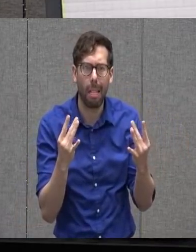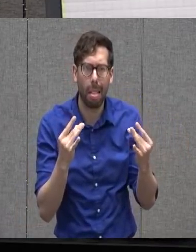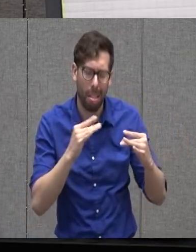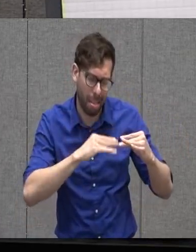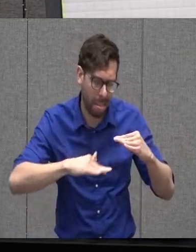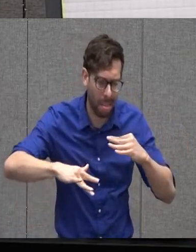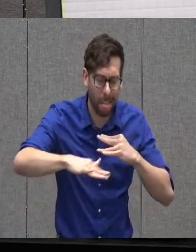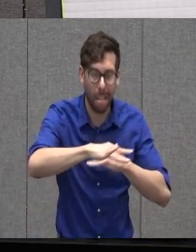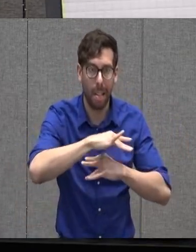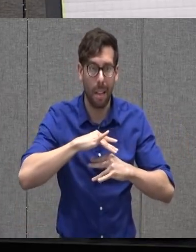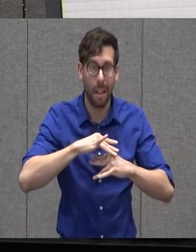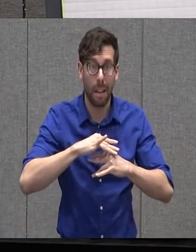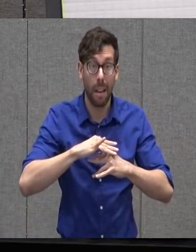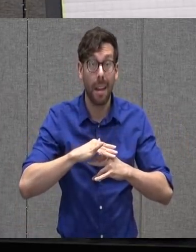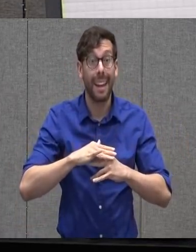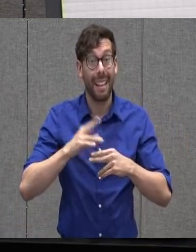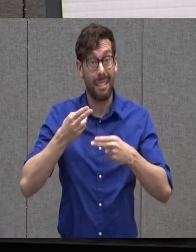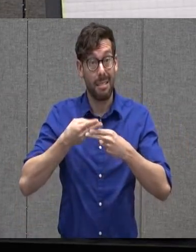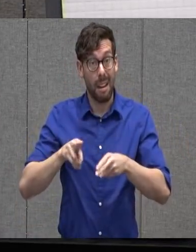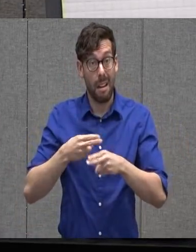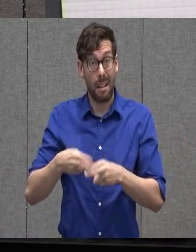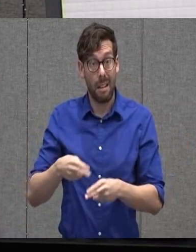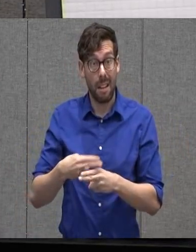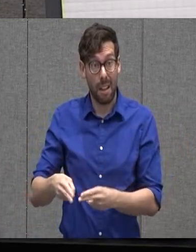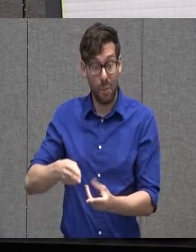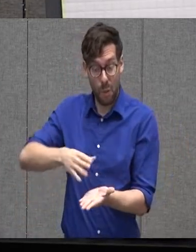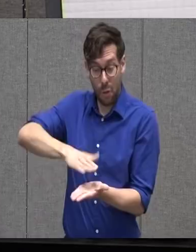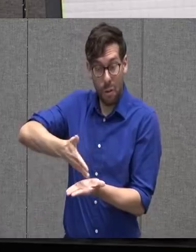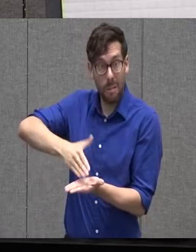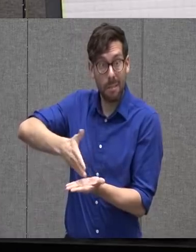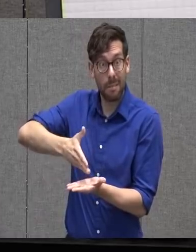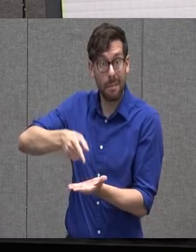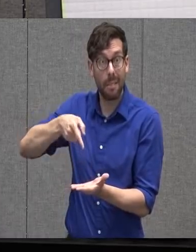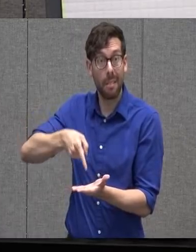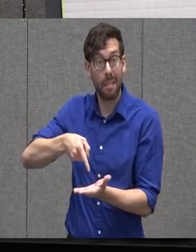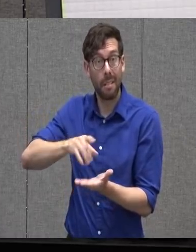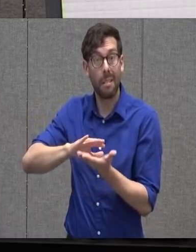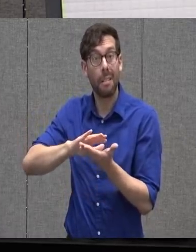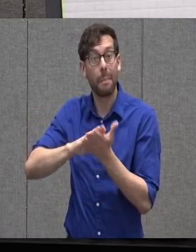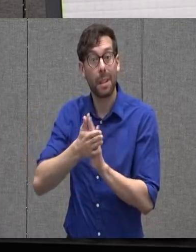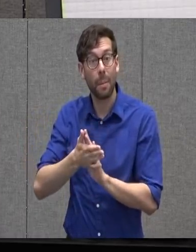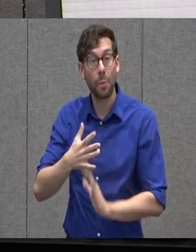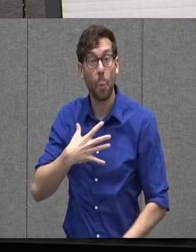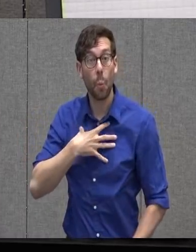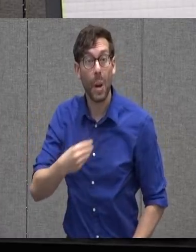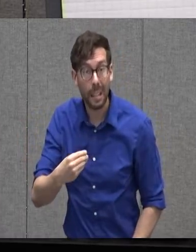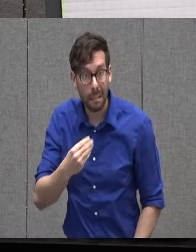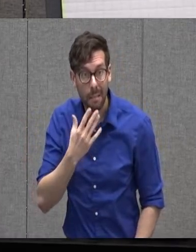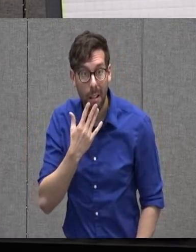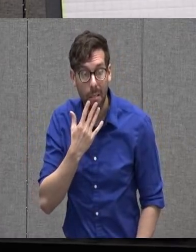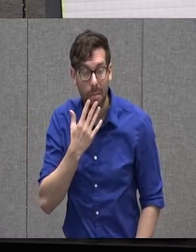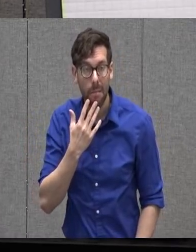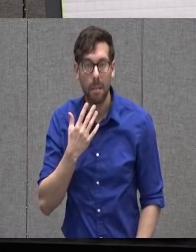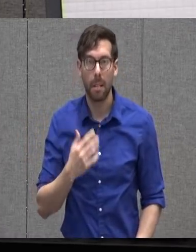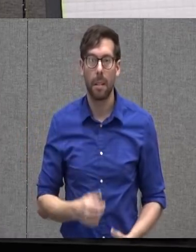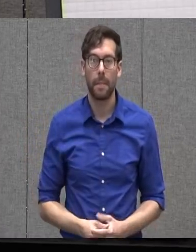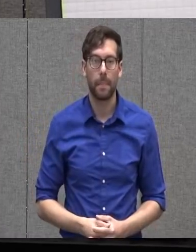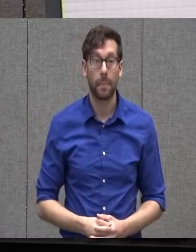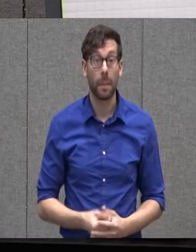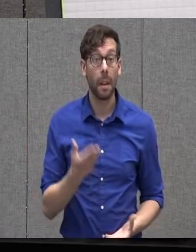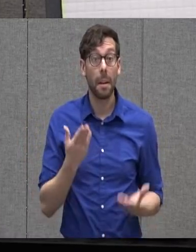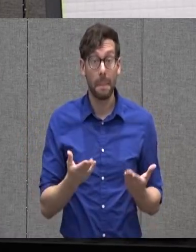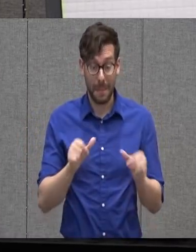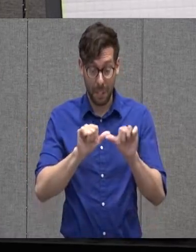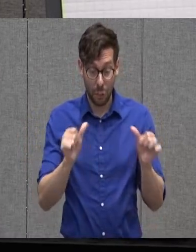But when we cook the egg, it turns white, so its color changes. Maybe the shape changes, like the crayon